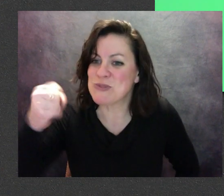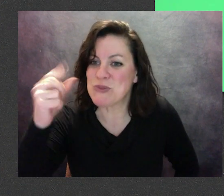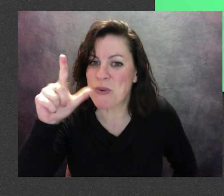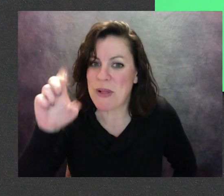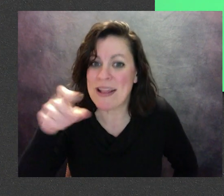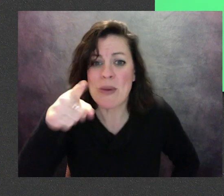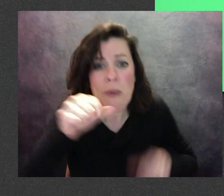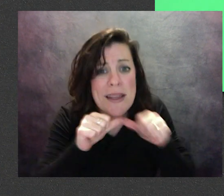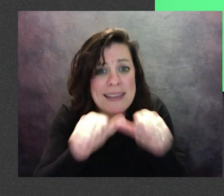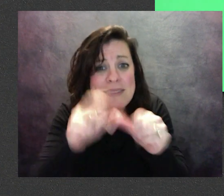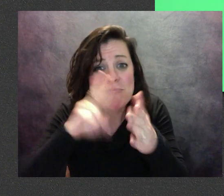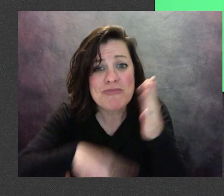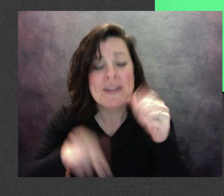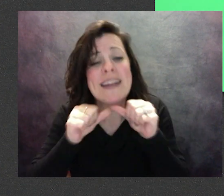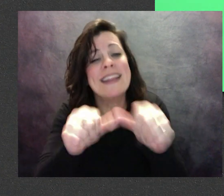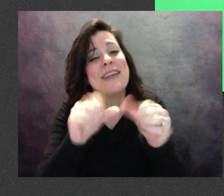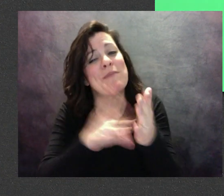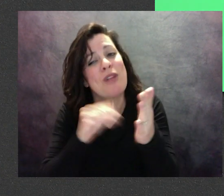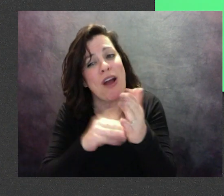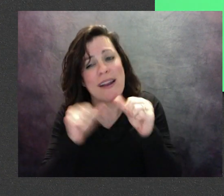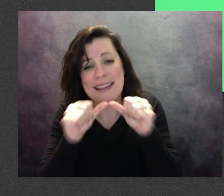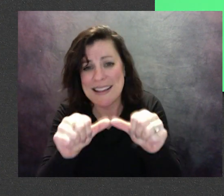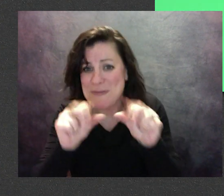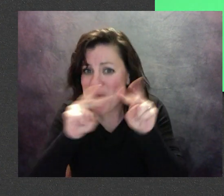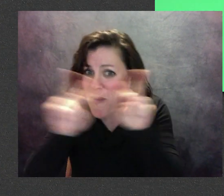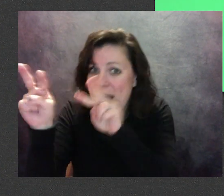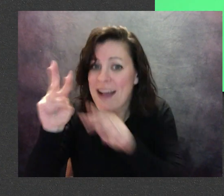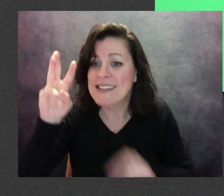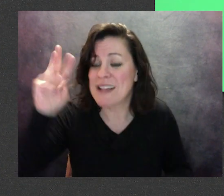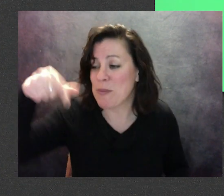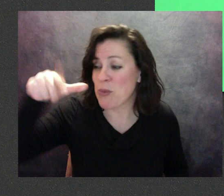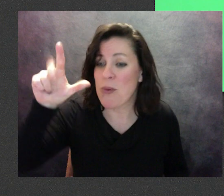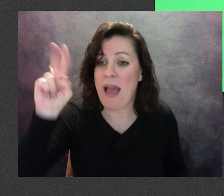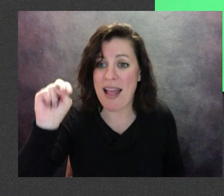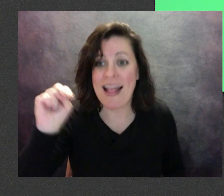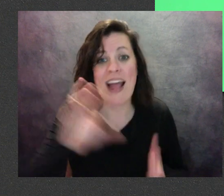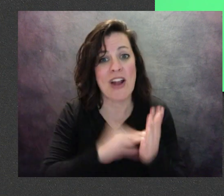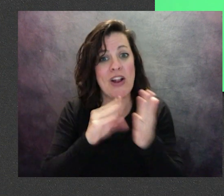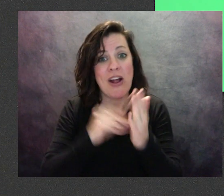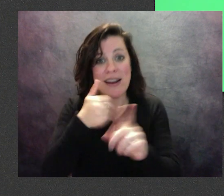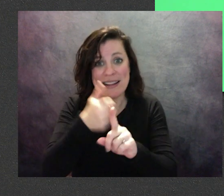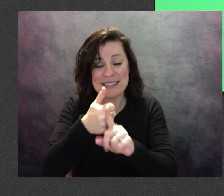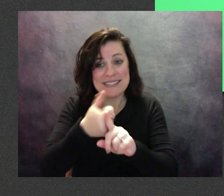reading, keep learning, and keep watching WQLN